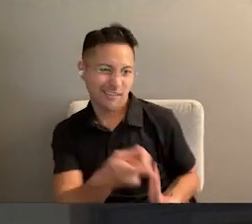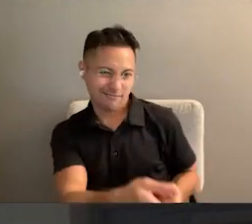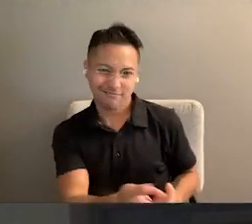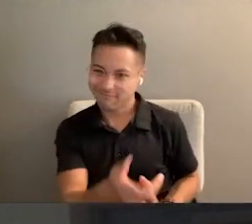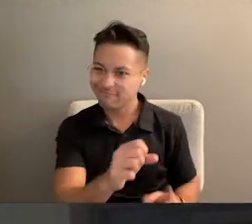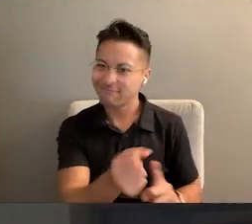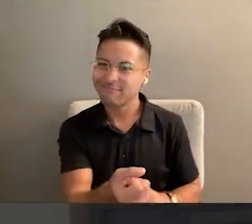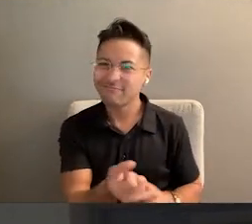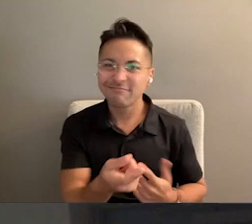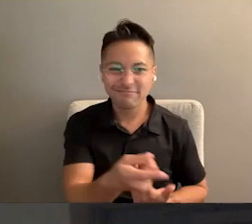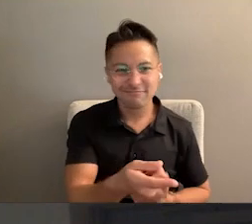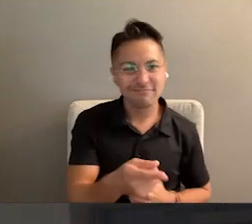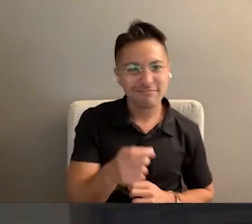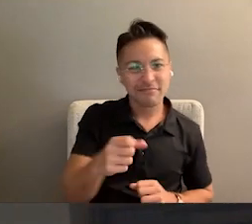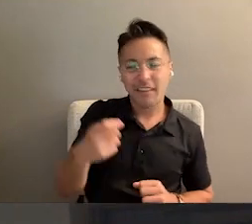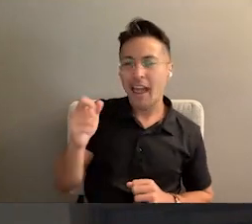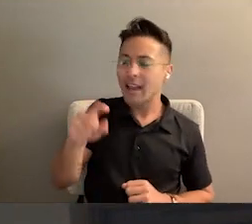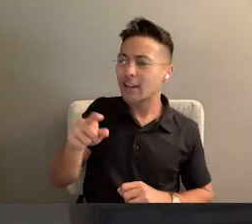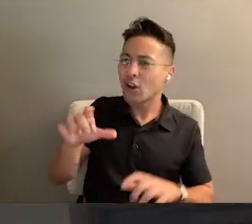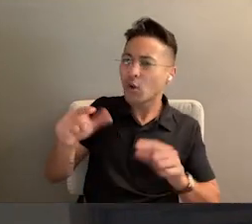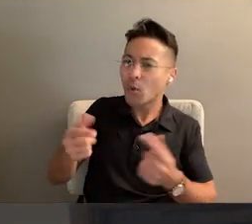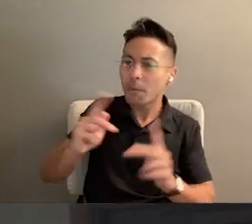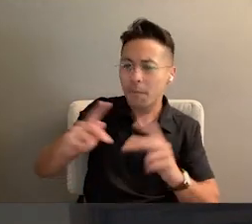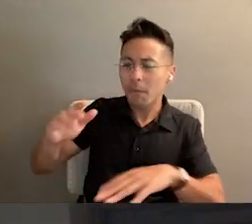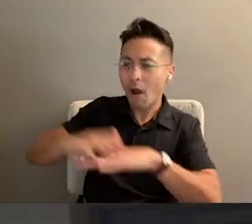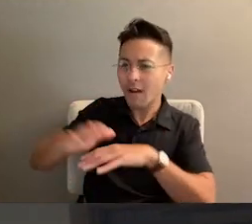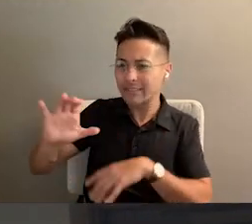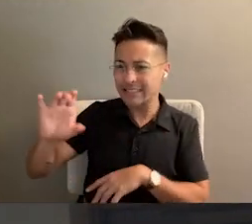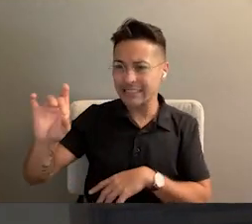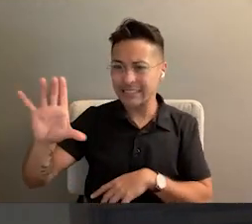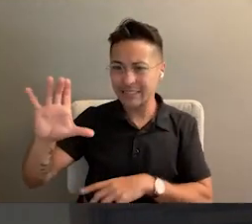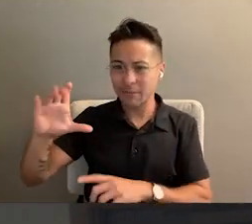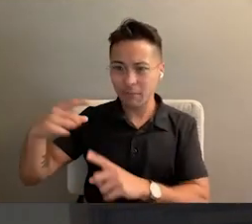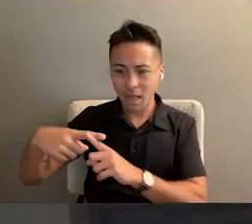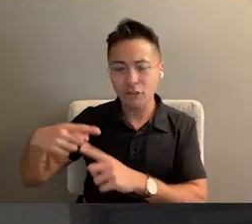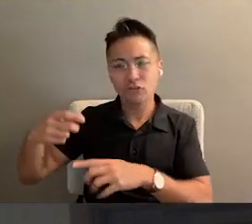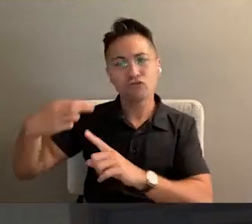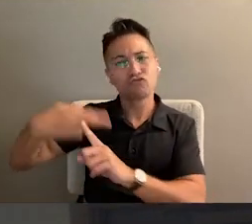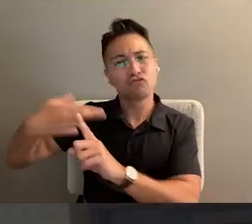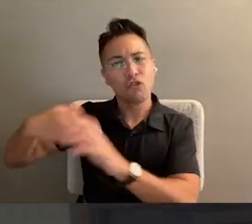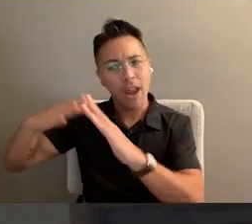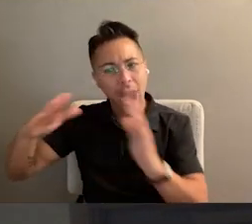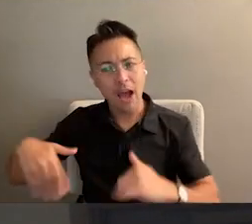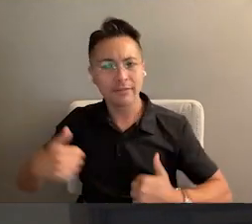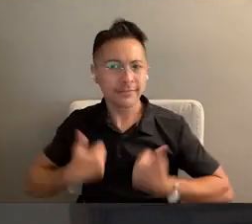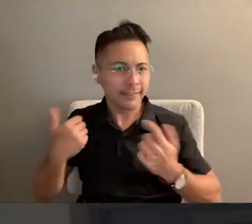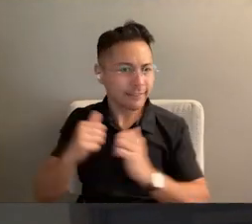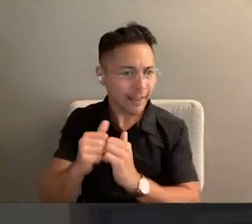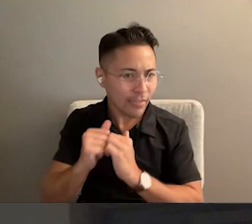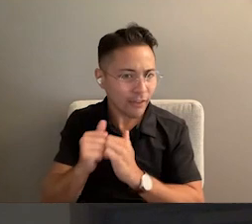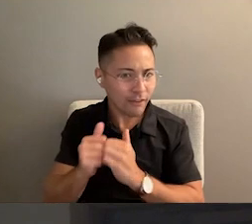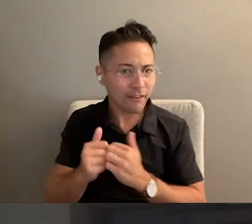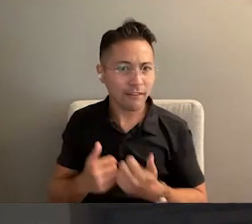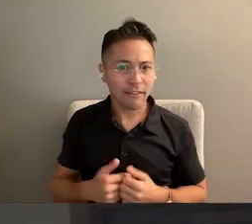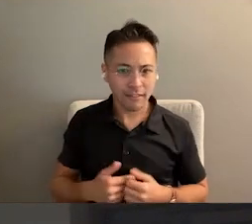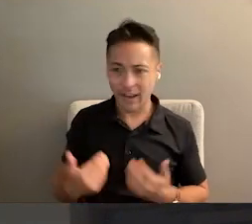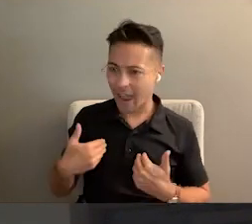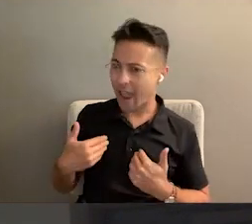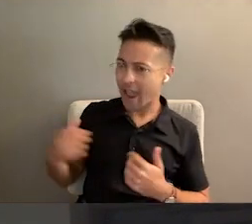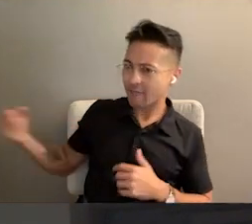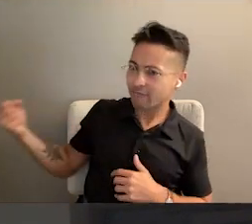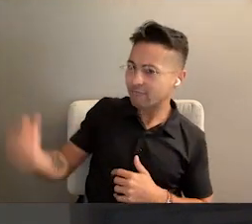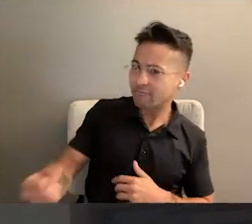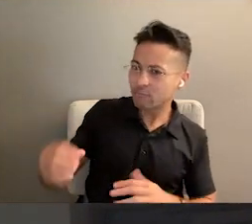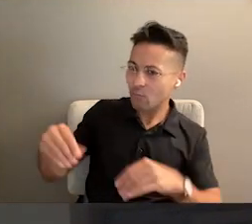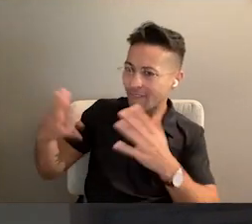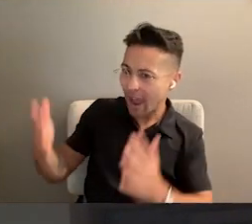making sure that they're complying. That's a roommate situation. So she just asked, could group of people on CDC Plus rent a house and live